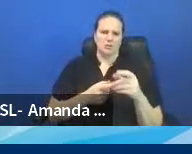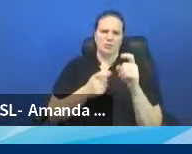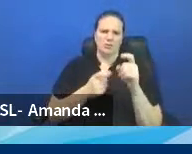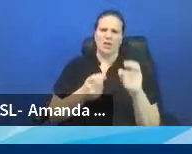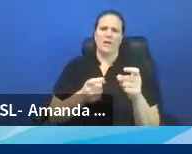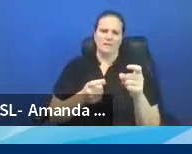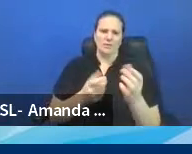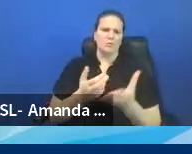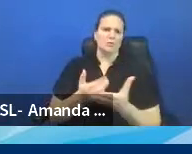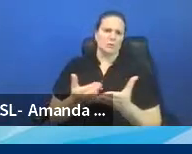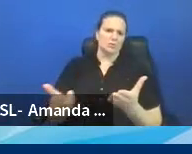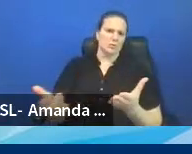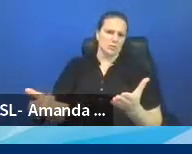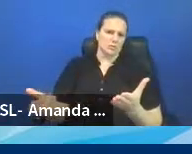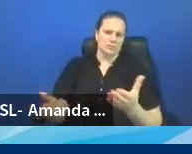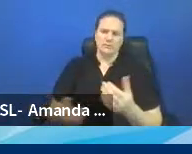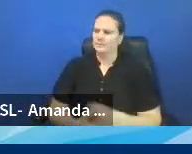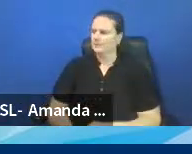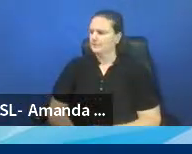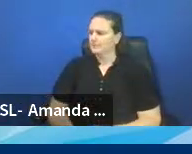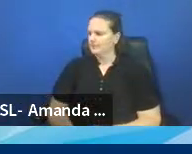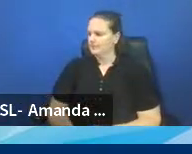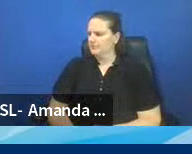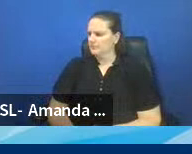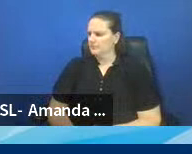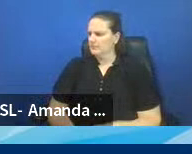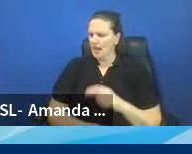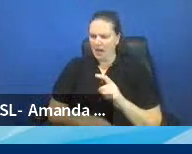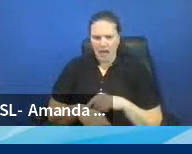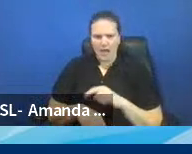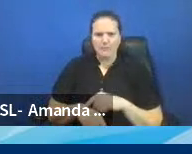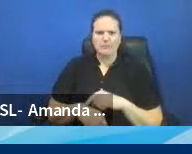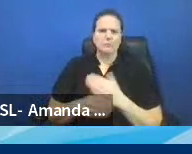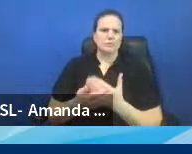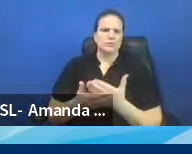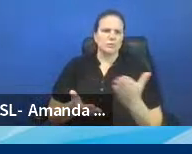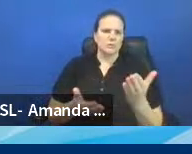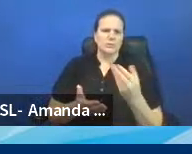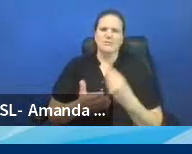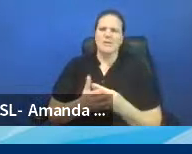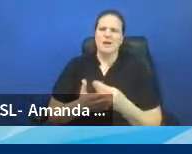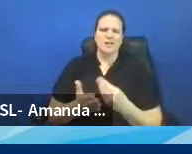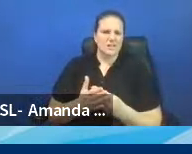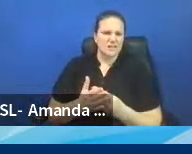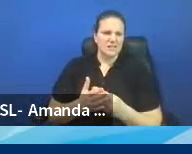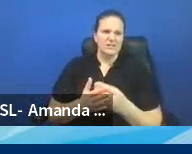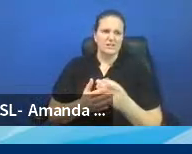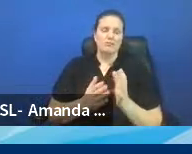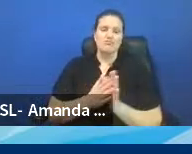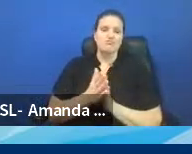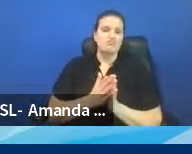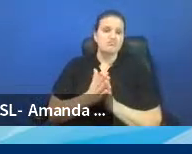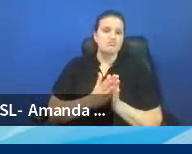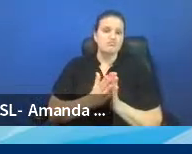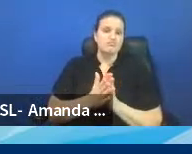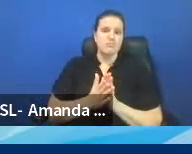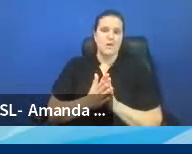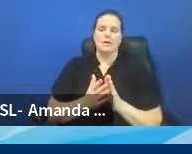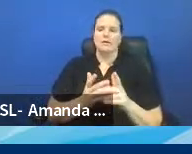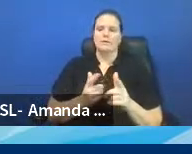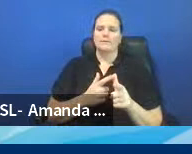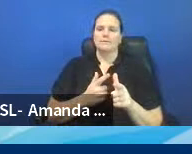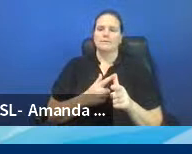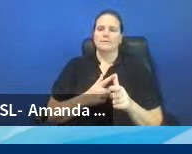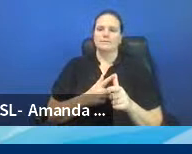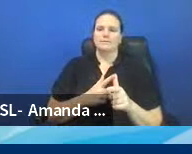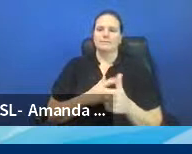of a resource, whether that resource is time, whether it's money, whether it's passion. Those